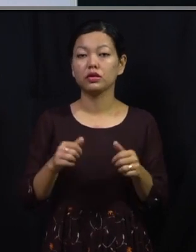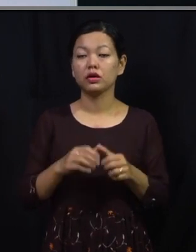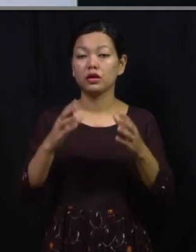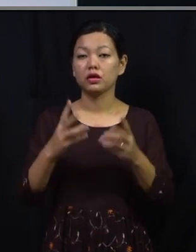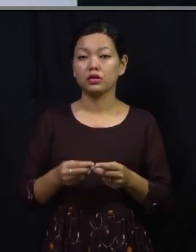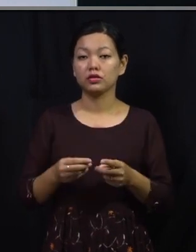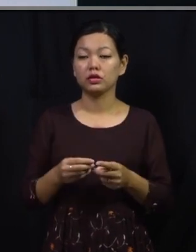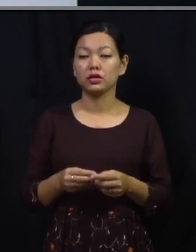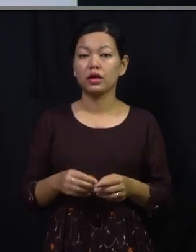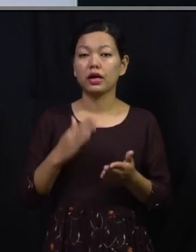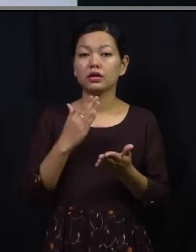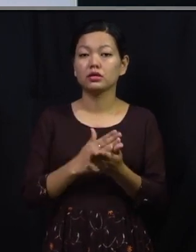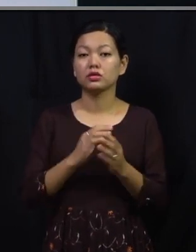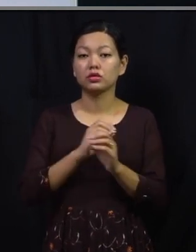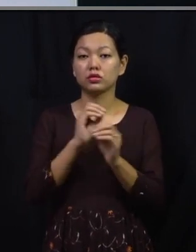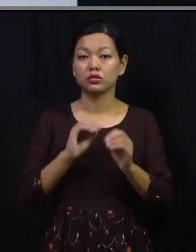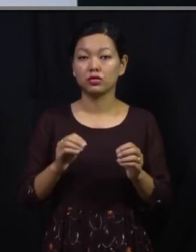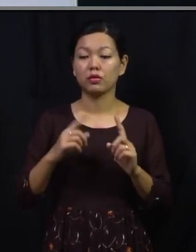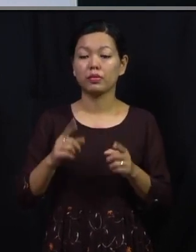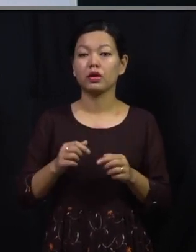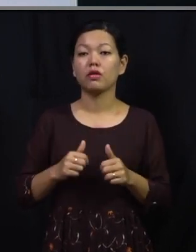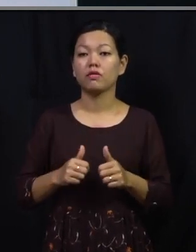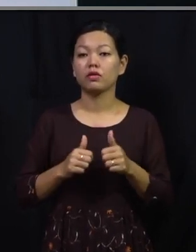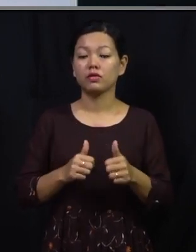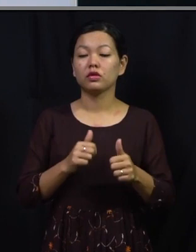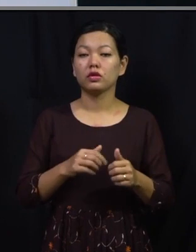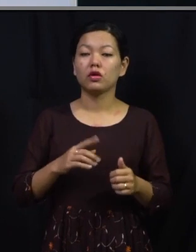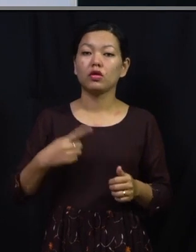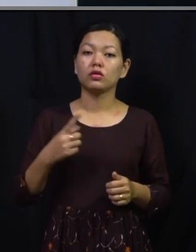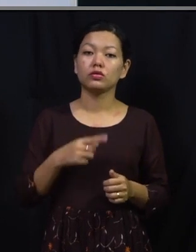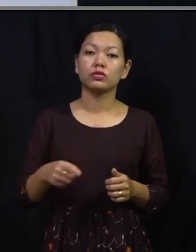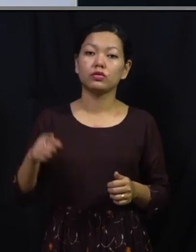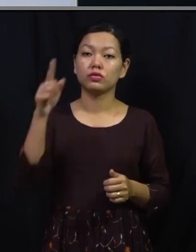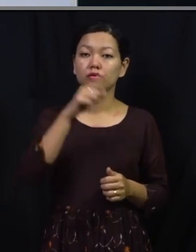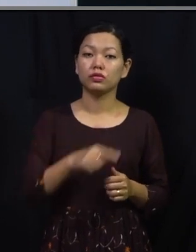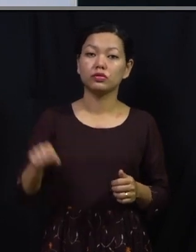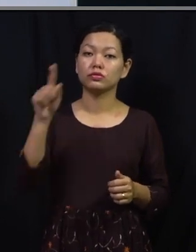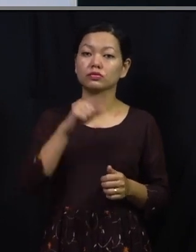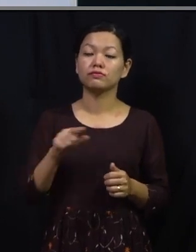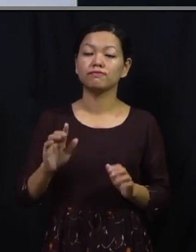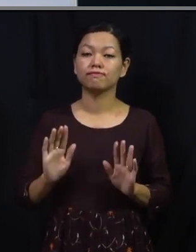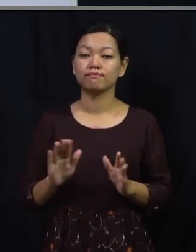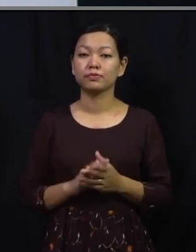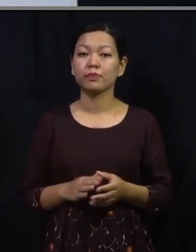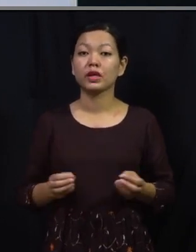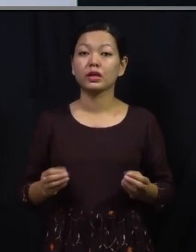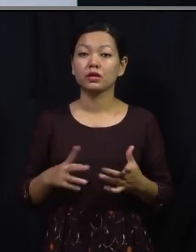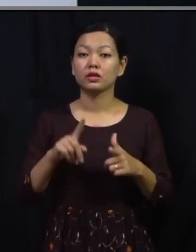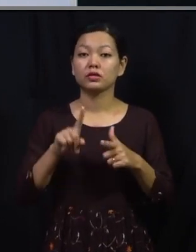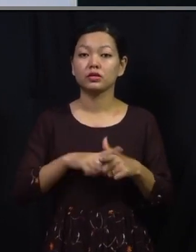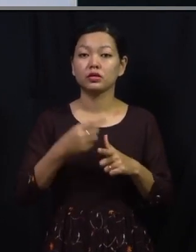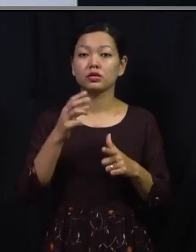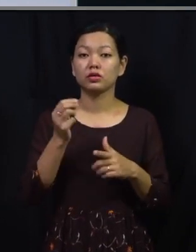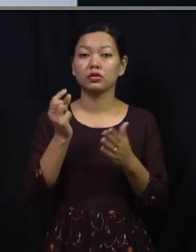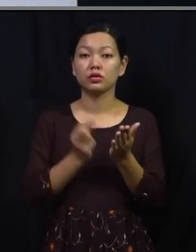just a process that needs to be followed in account while maintaining the books of account. So it starts with journalizing.